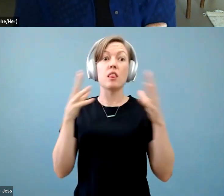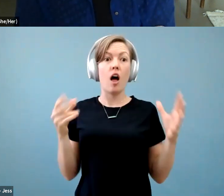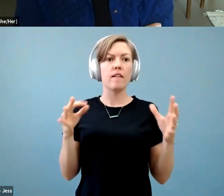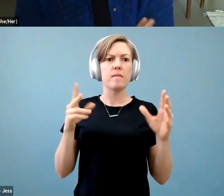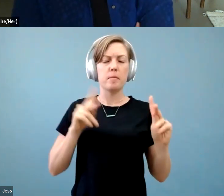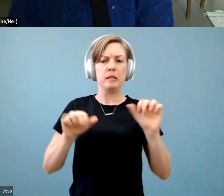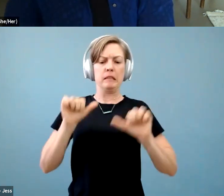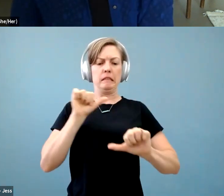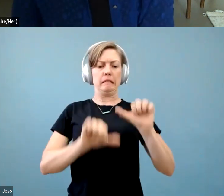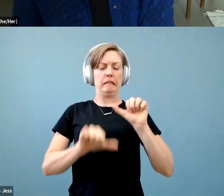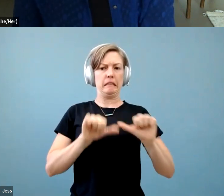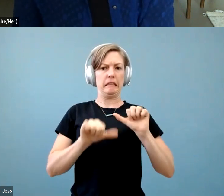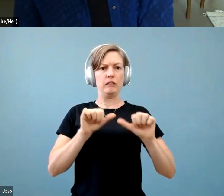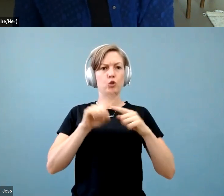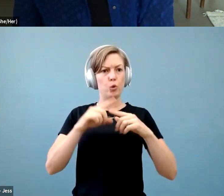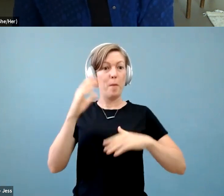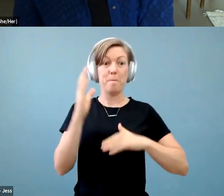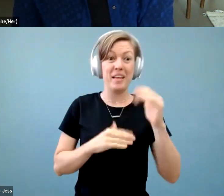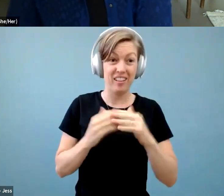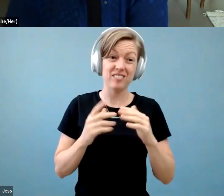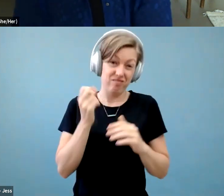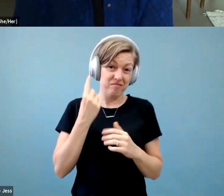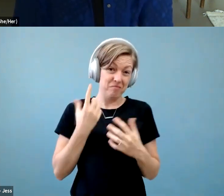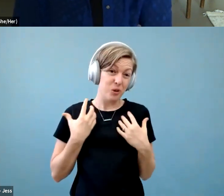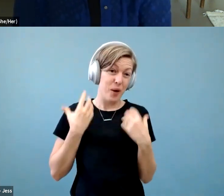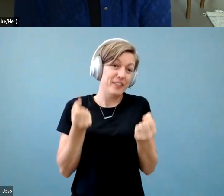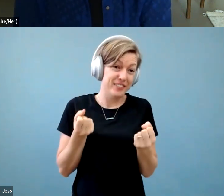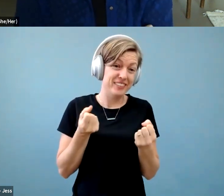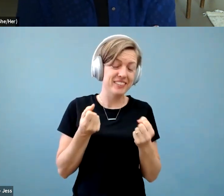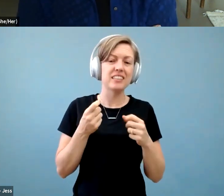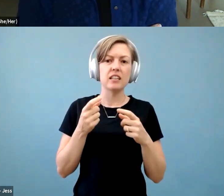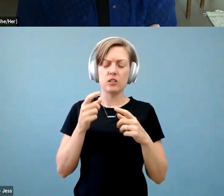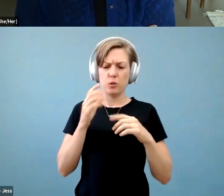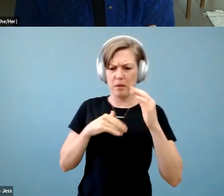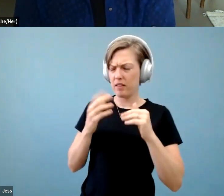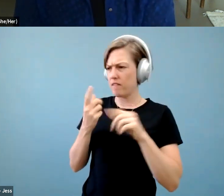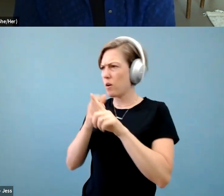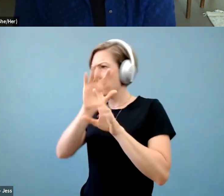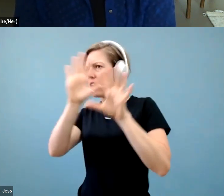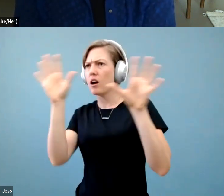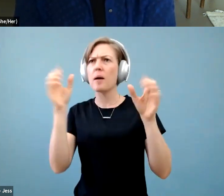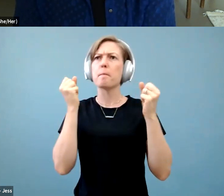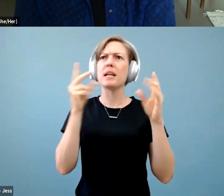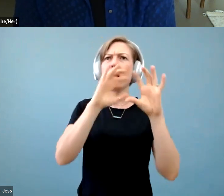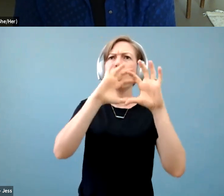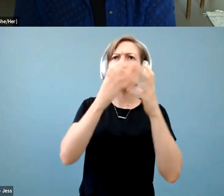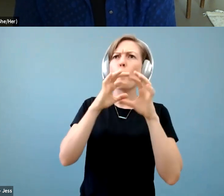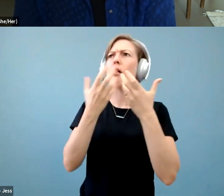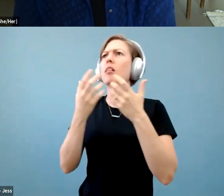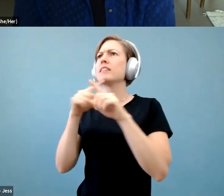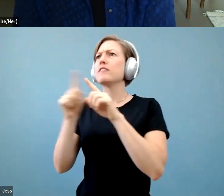reluctance to build courageously from the many global wisdom traditions of the world or other kinds